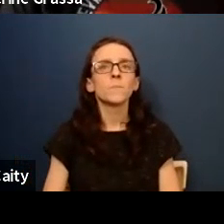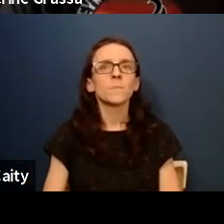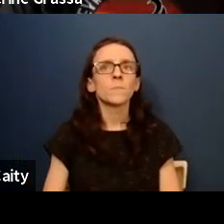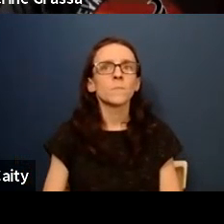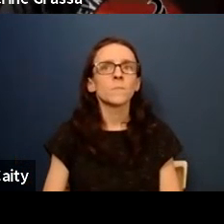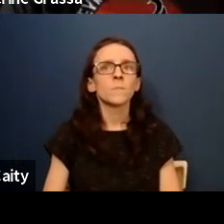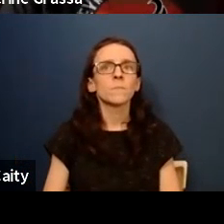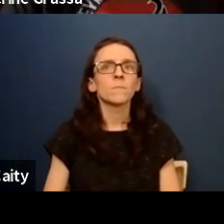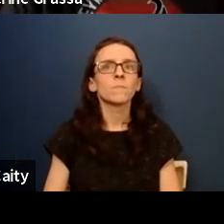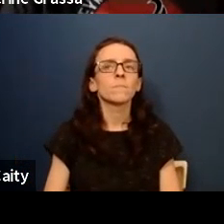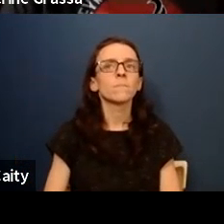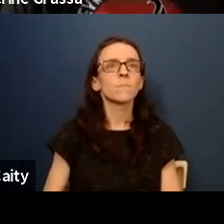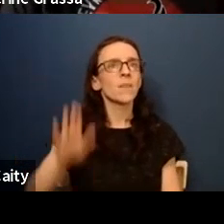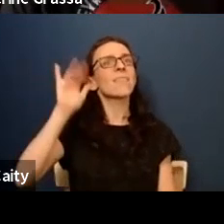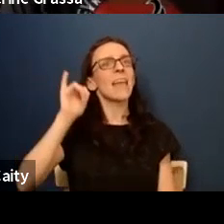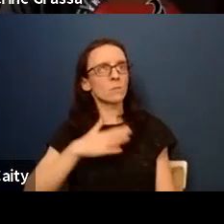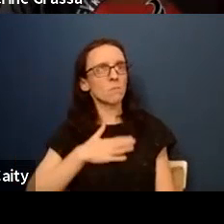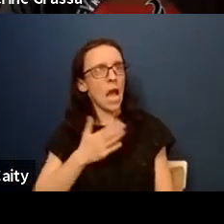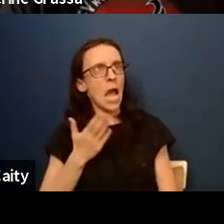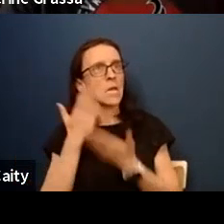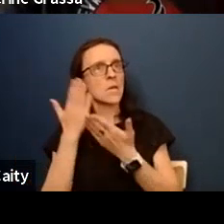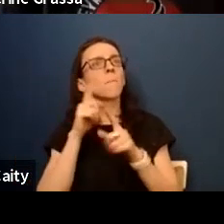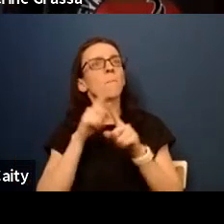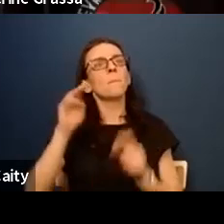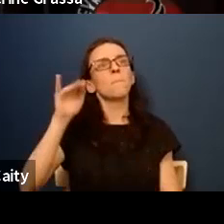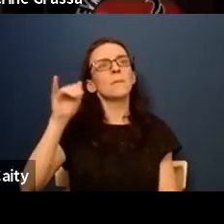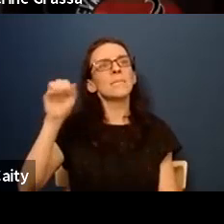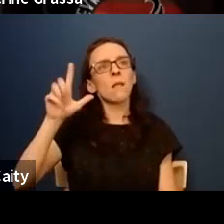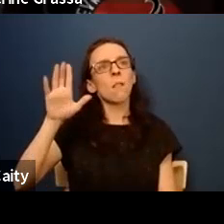That's what I stated, but Ms. Lum indicated that there's something else.